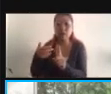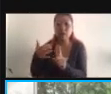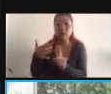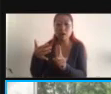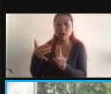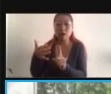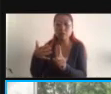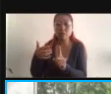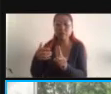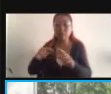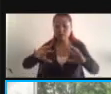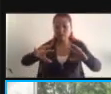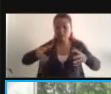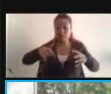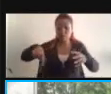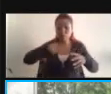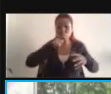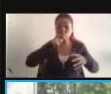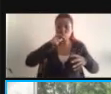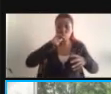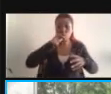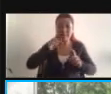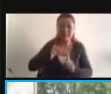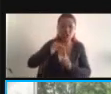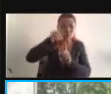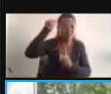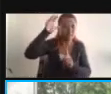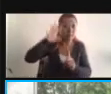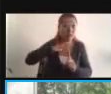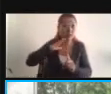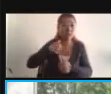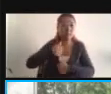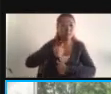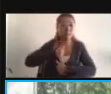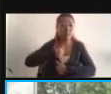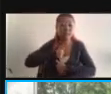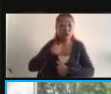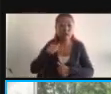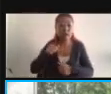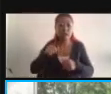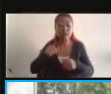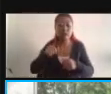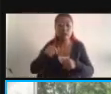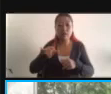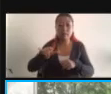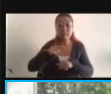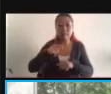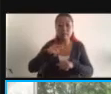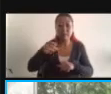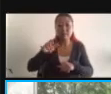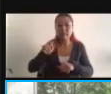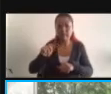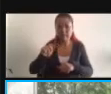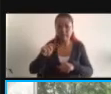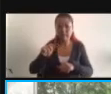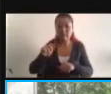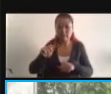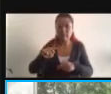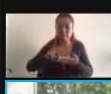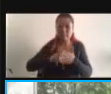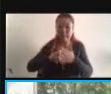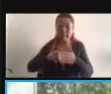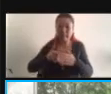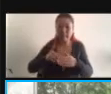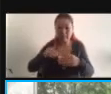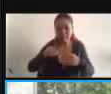from a pool of exclusively male military pilots. And these are all very heavily trained and